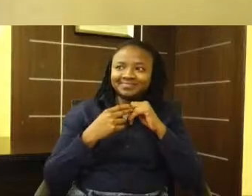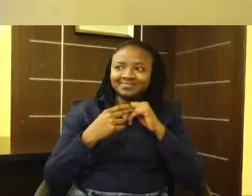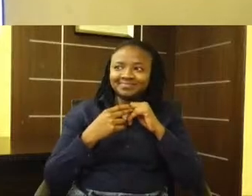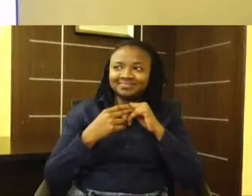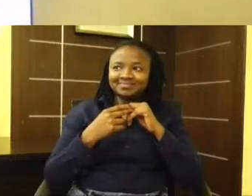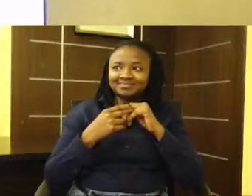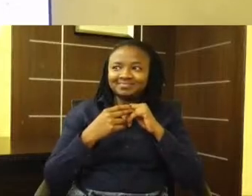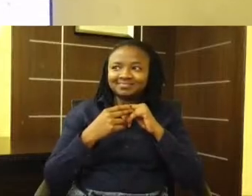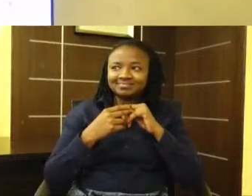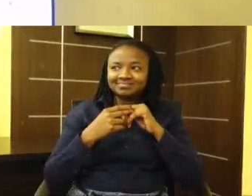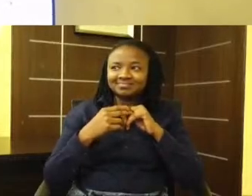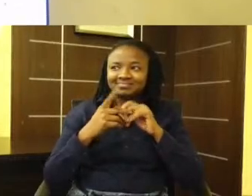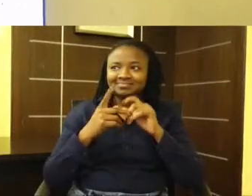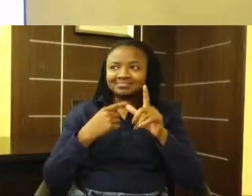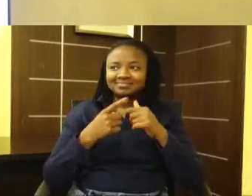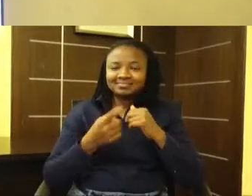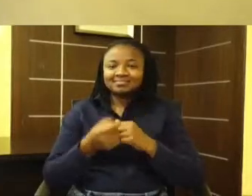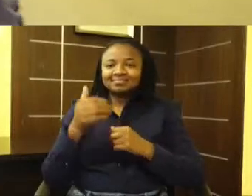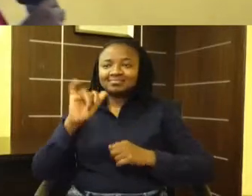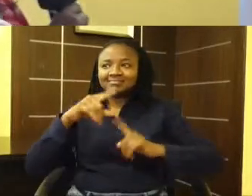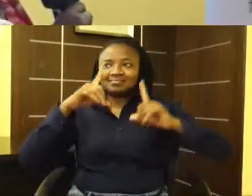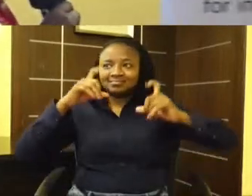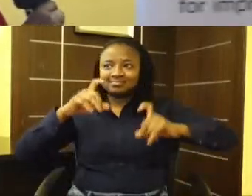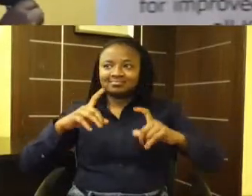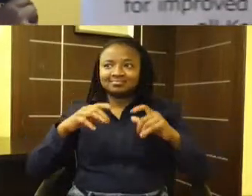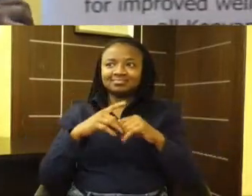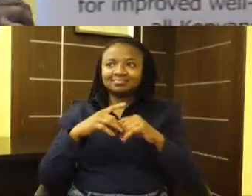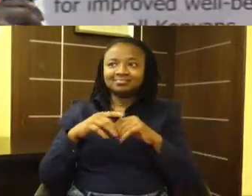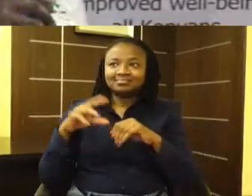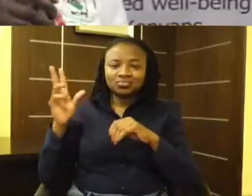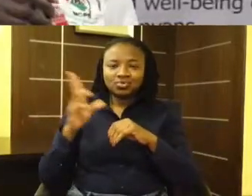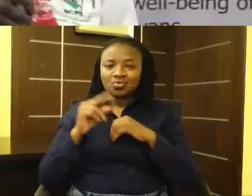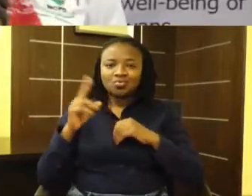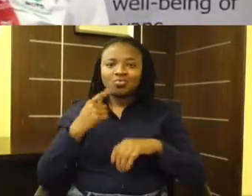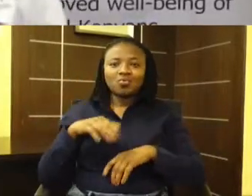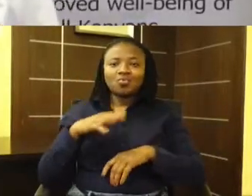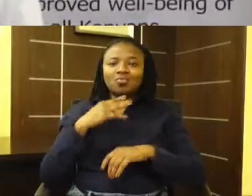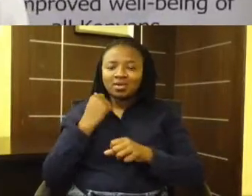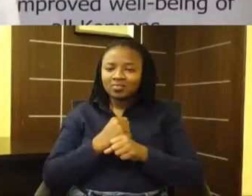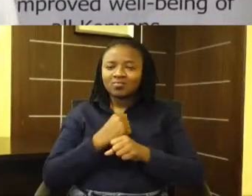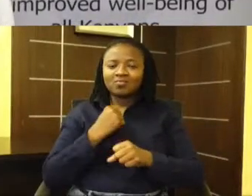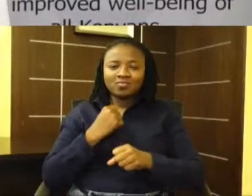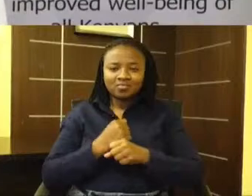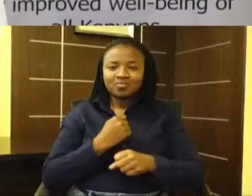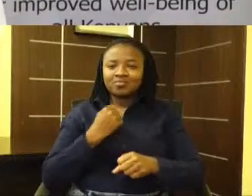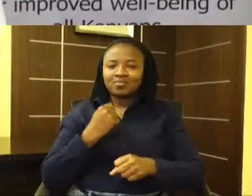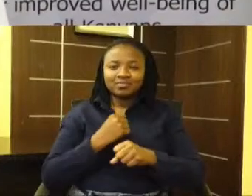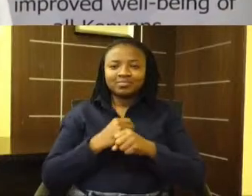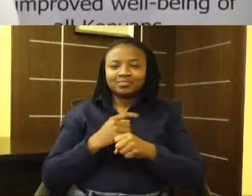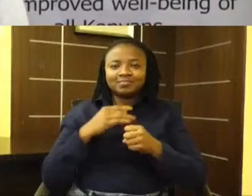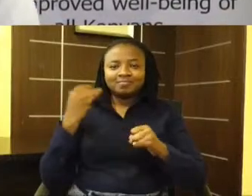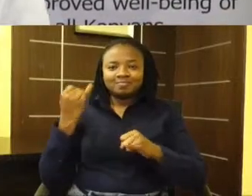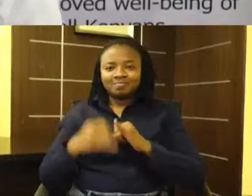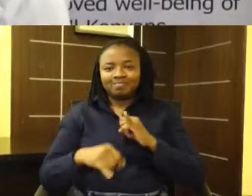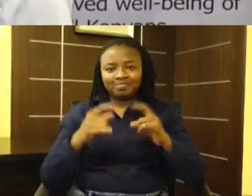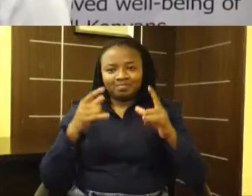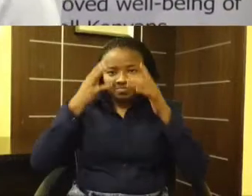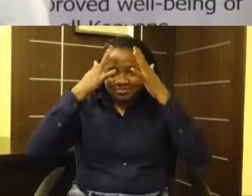tu, uweke ingine. We worked mpaka midnight. Then she decided to